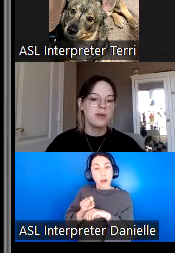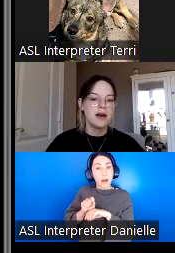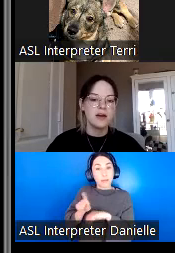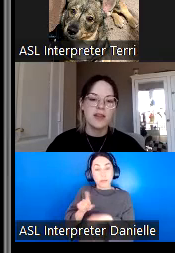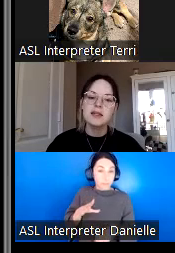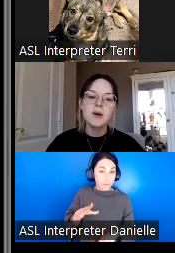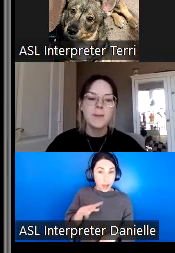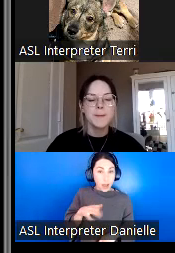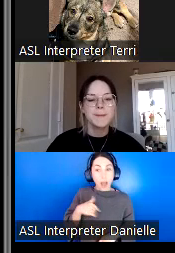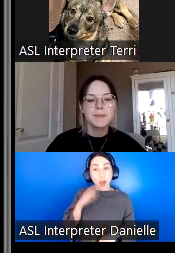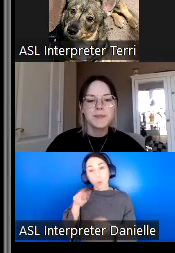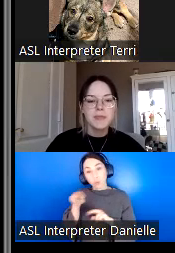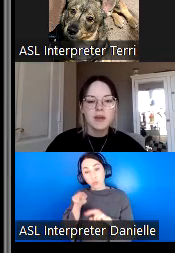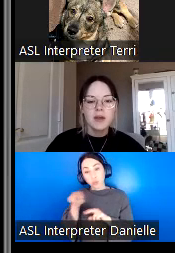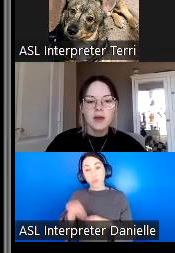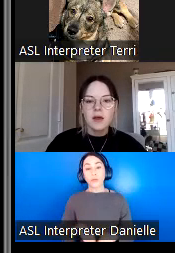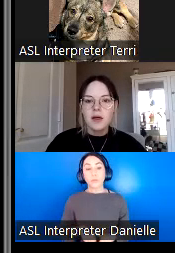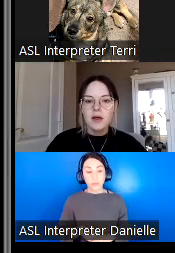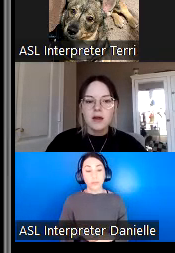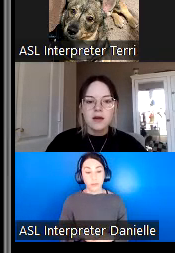well. And I'll keep an eye on that as well.